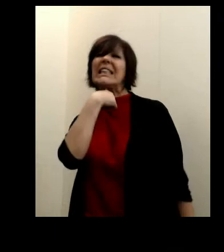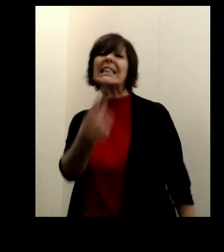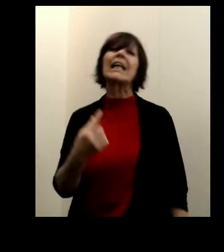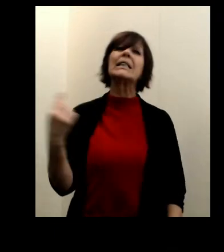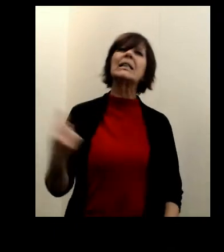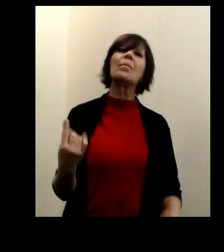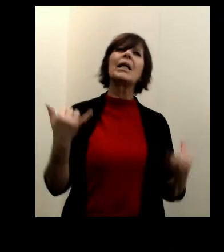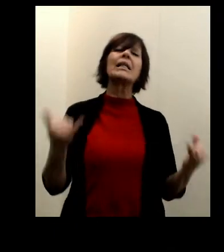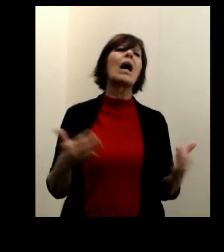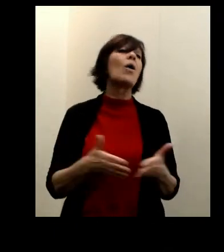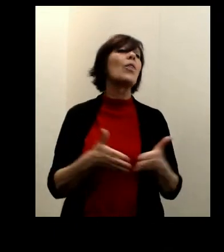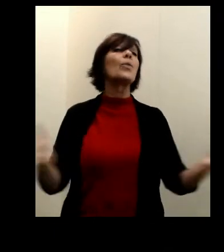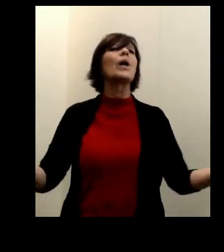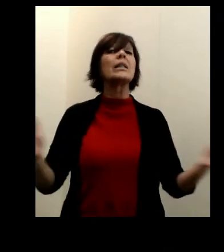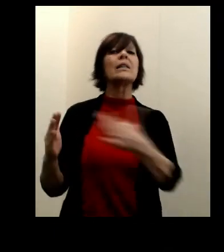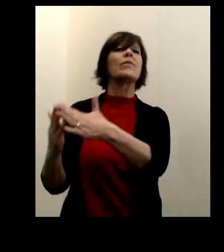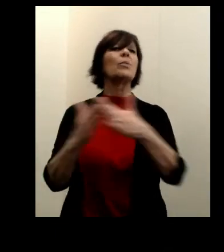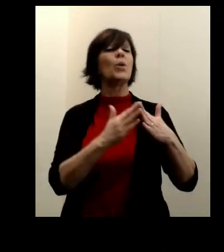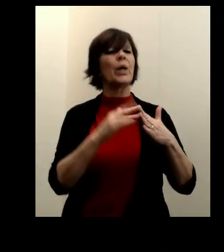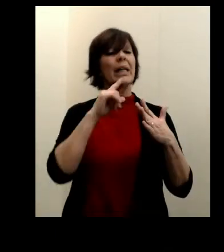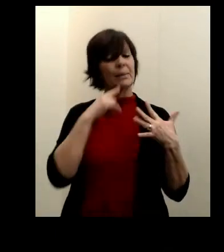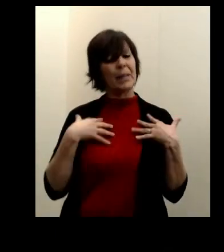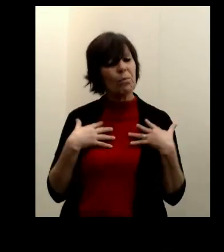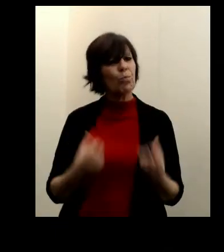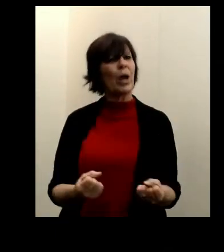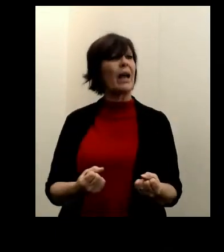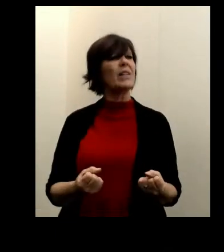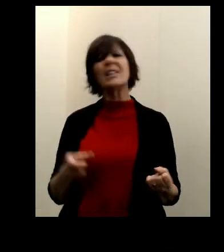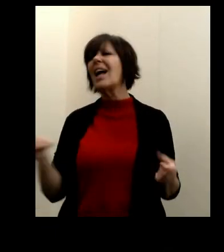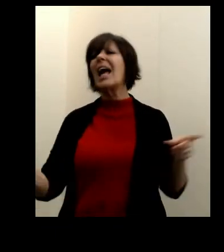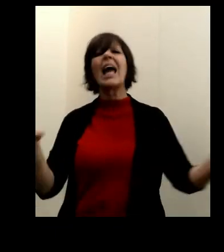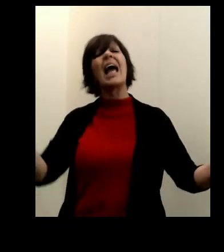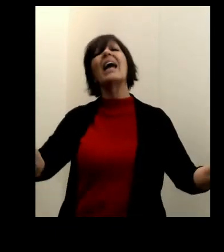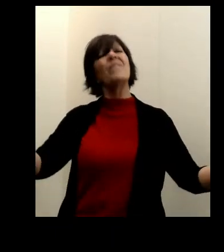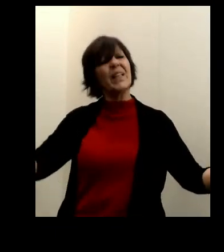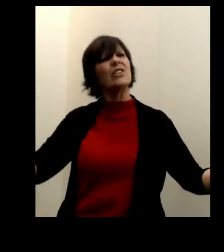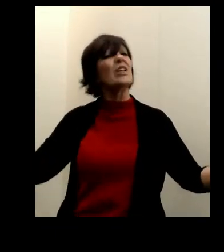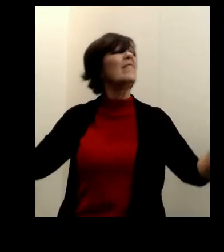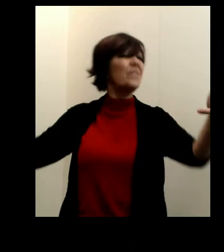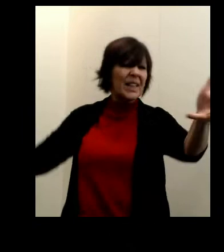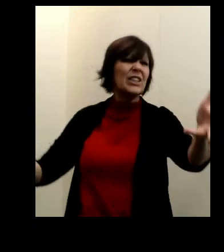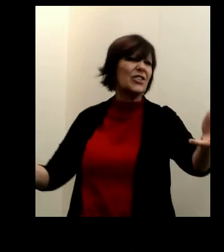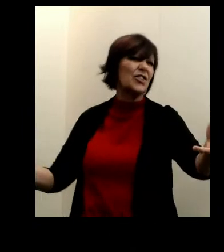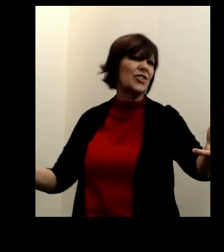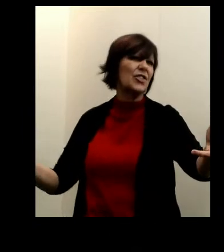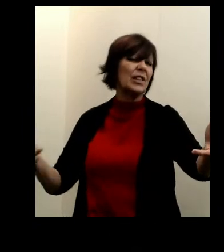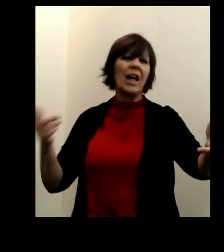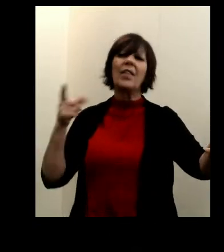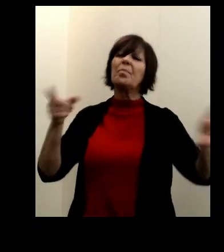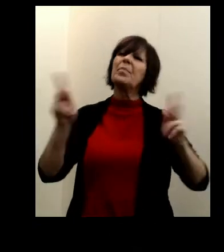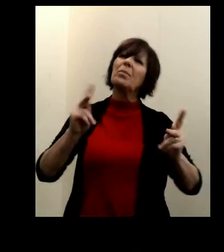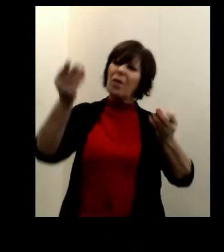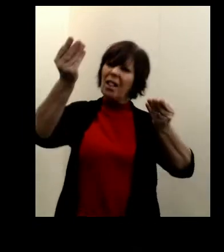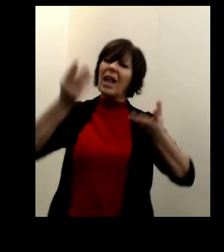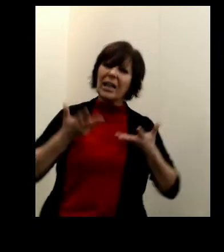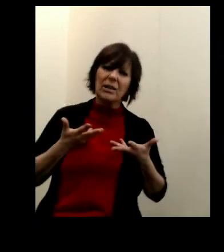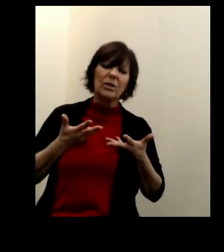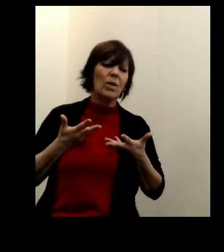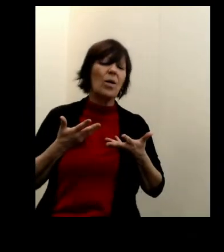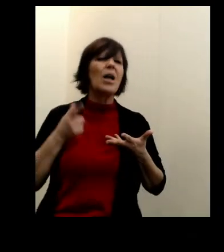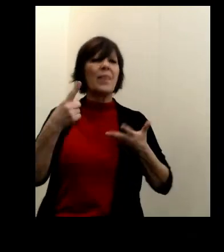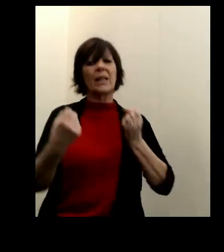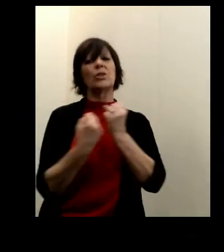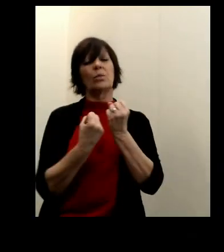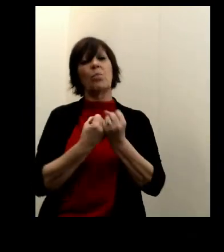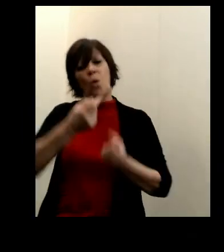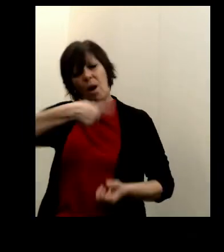now the rest of the community is being brave and calling it out, and just letting me know and letting the health department know that they support